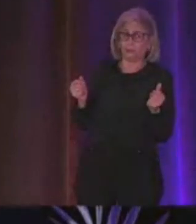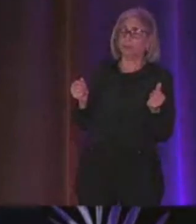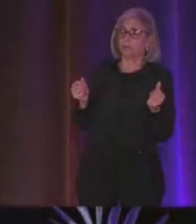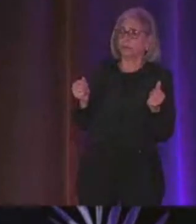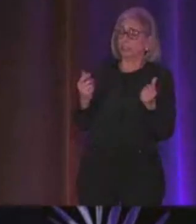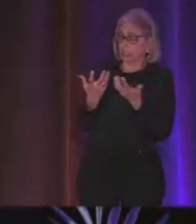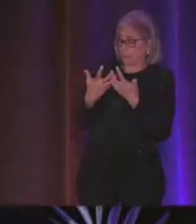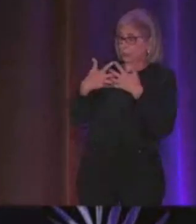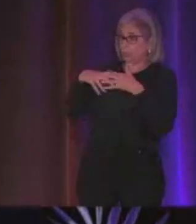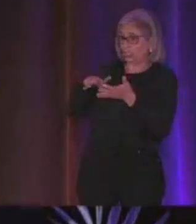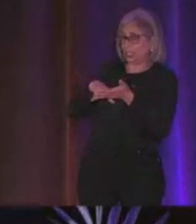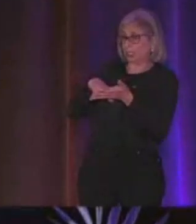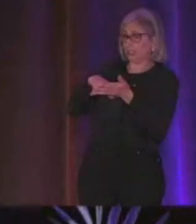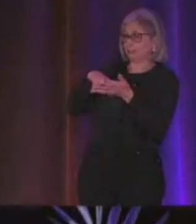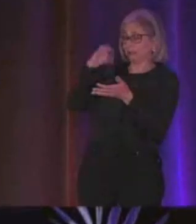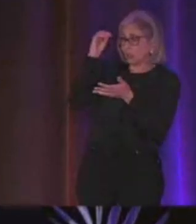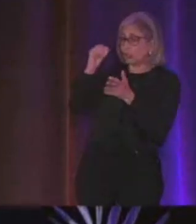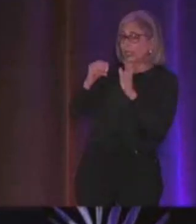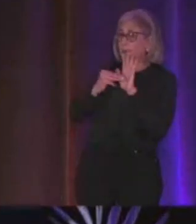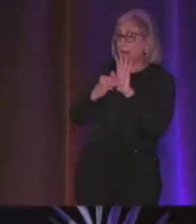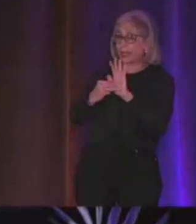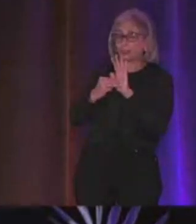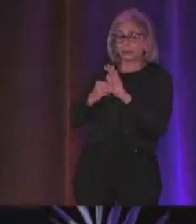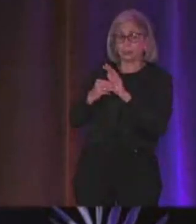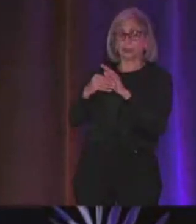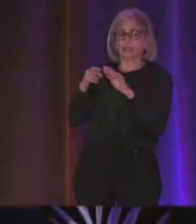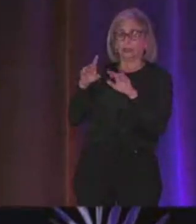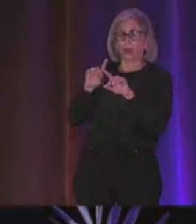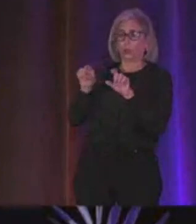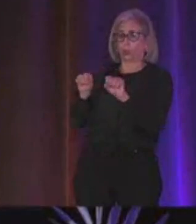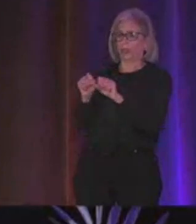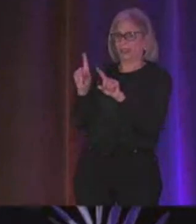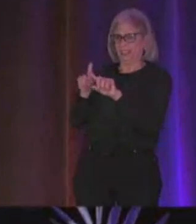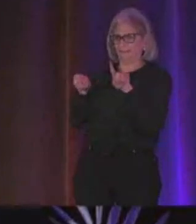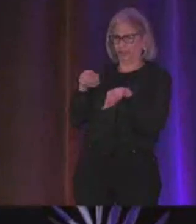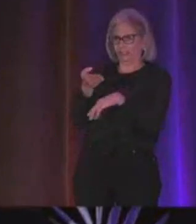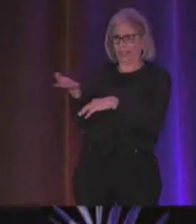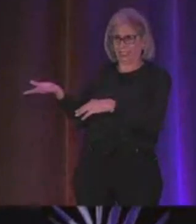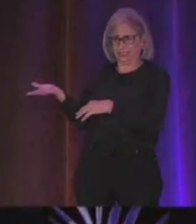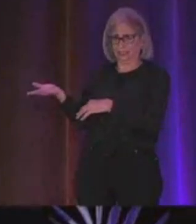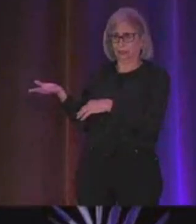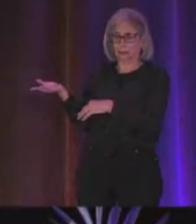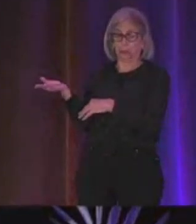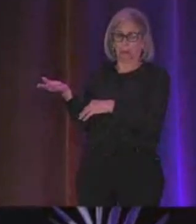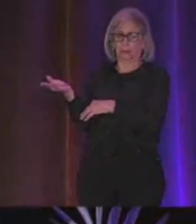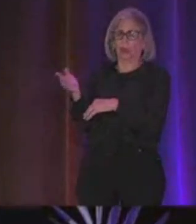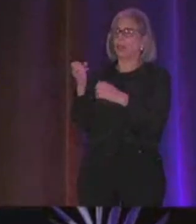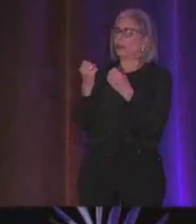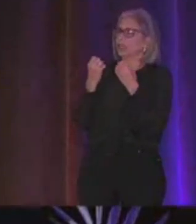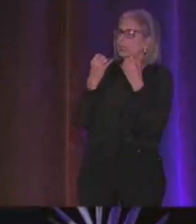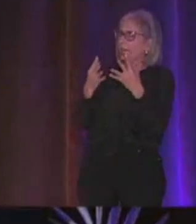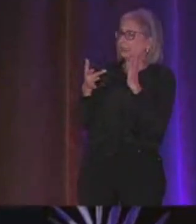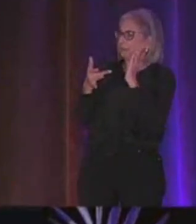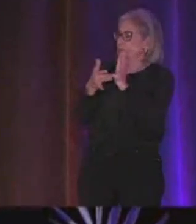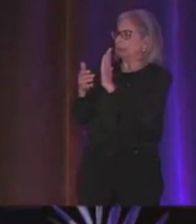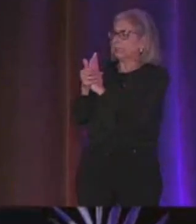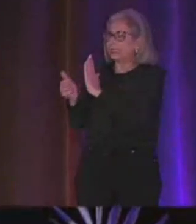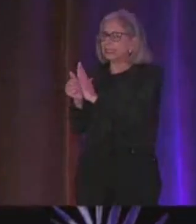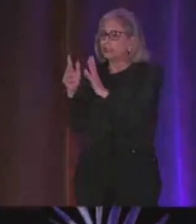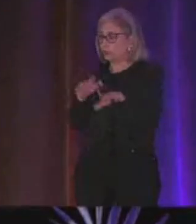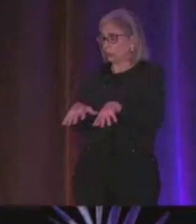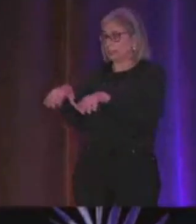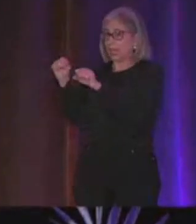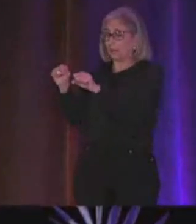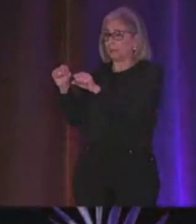machine learning models in browser / on device? Well, the answer is definitely yes. There are a bunch of techniques that we can adopt and